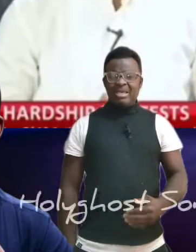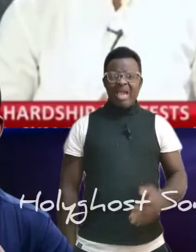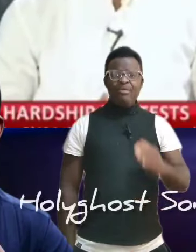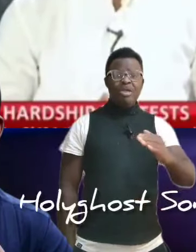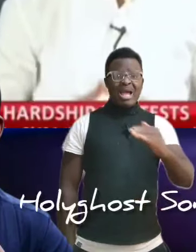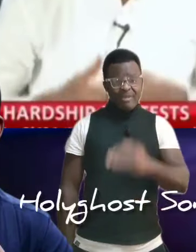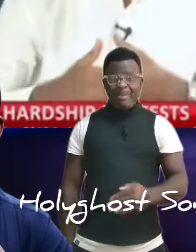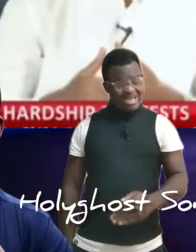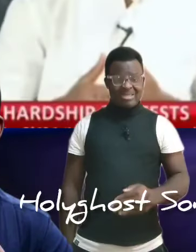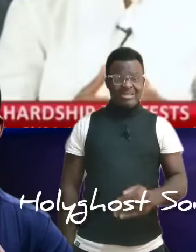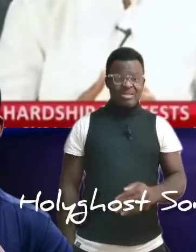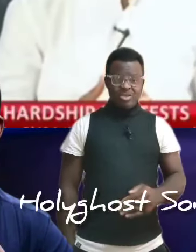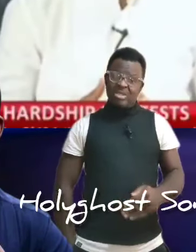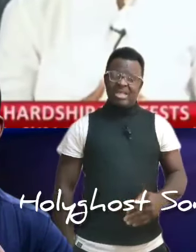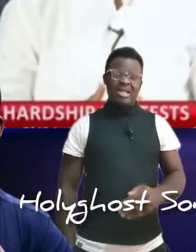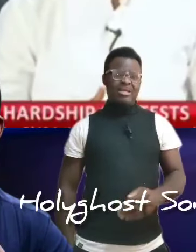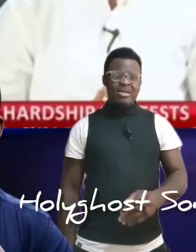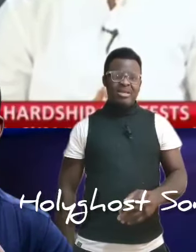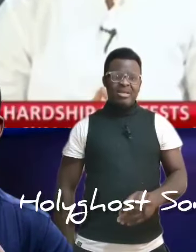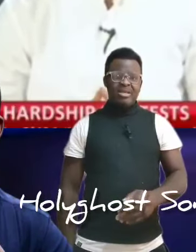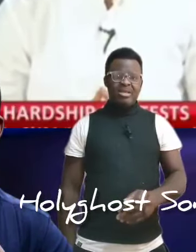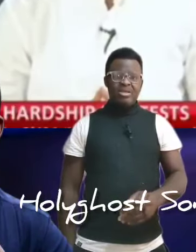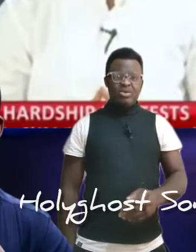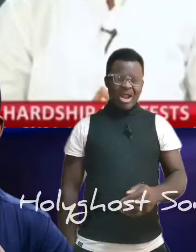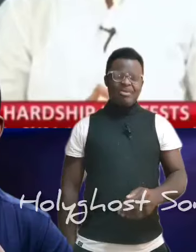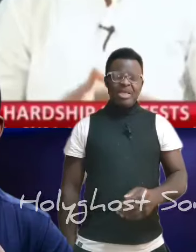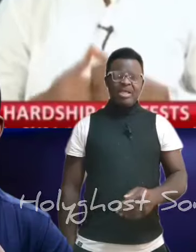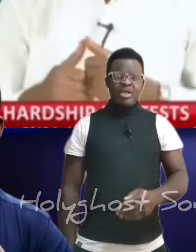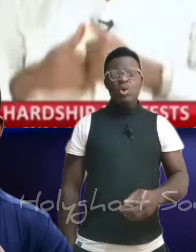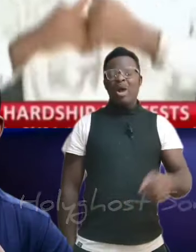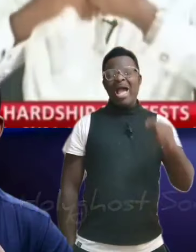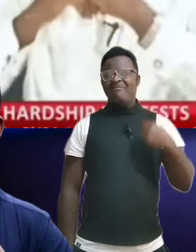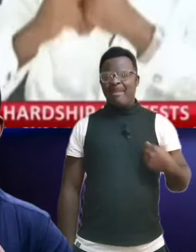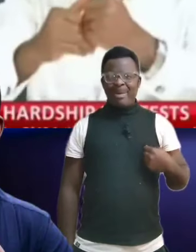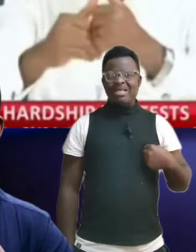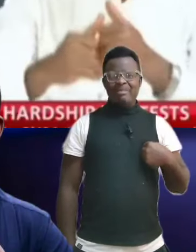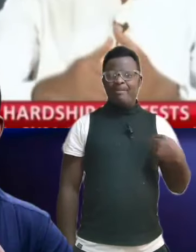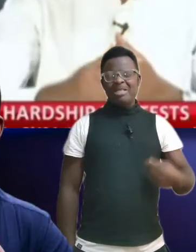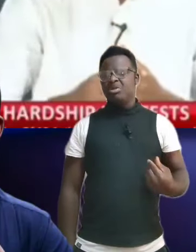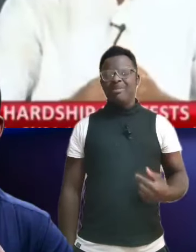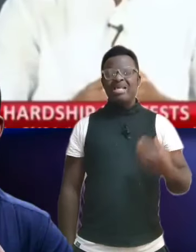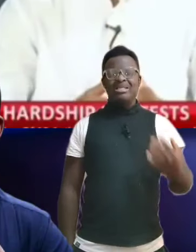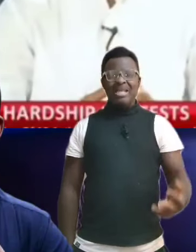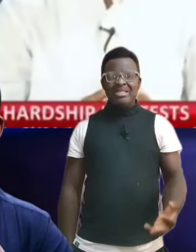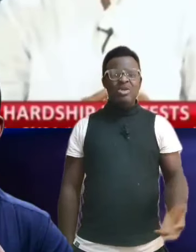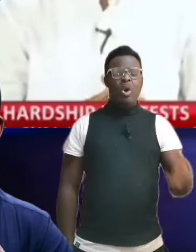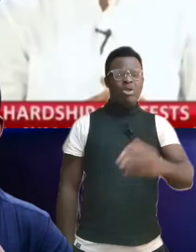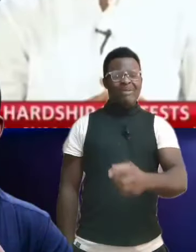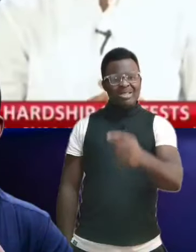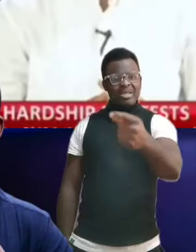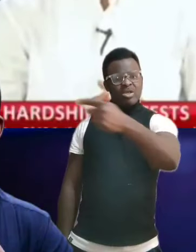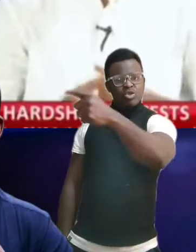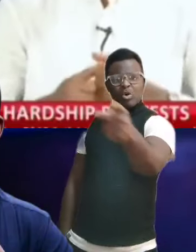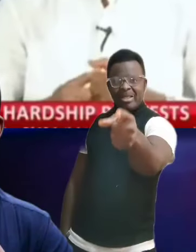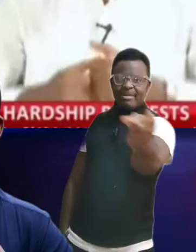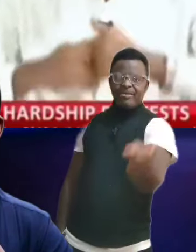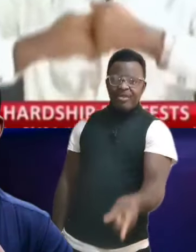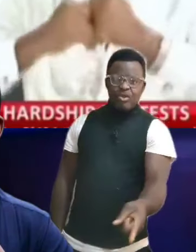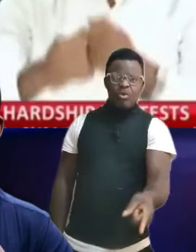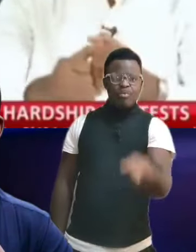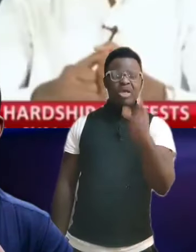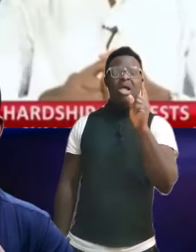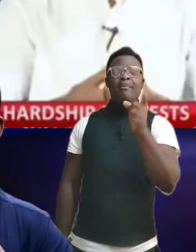calling for military incursion, which many of us have condemned, then you are doing worse than the military did. You